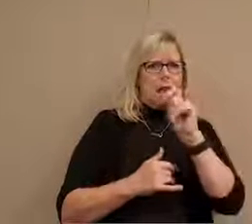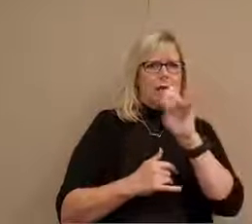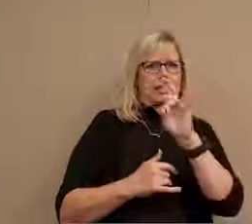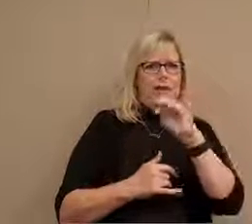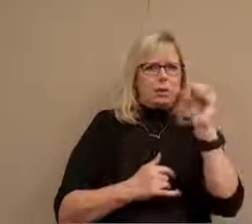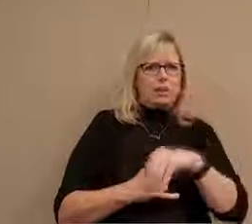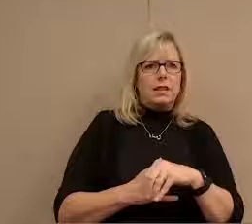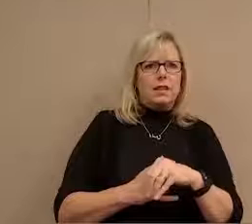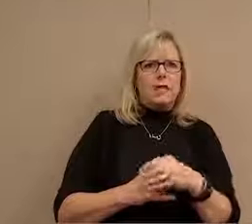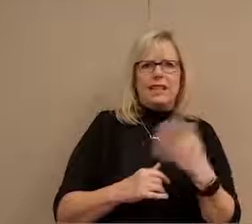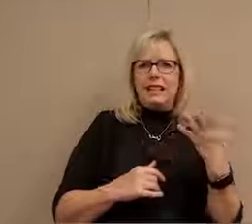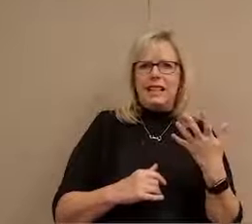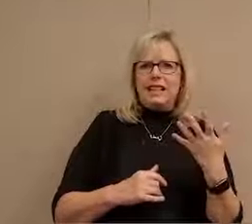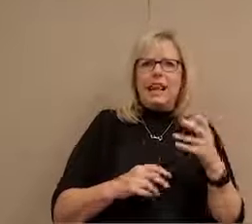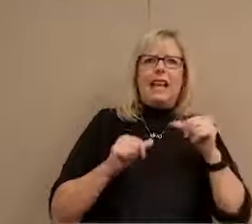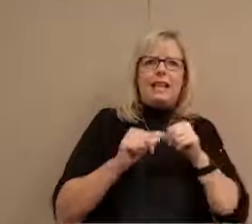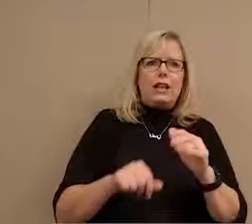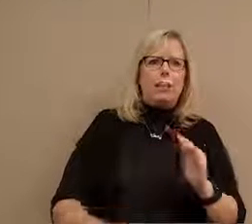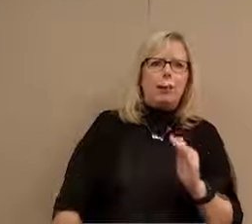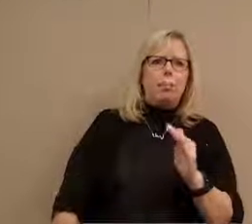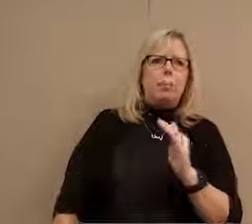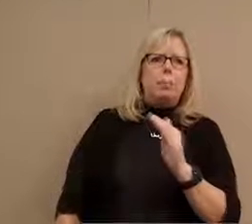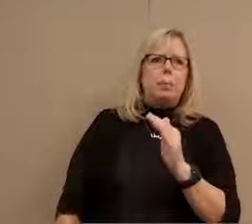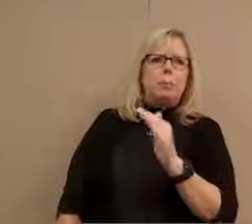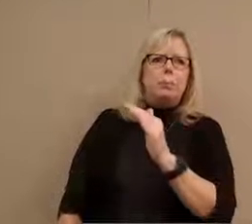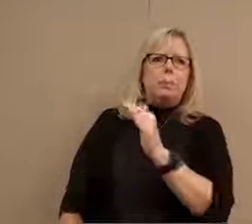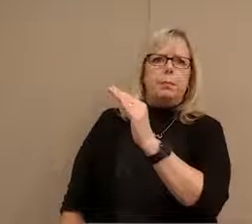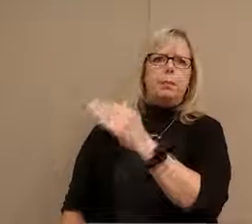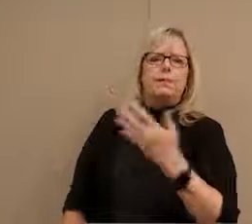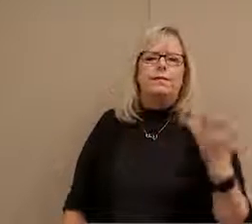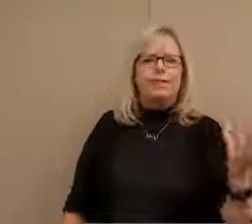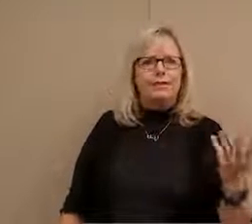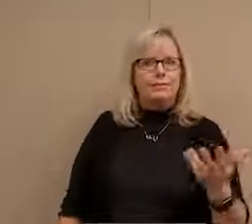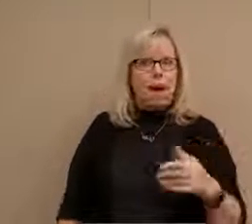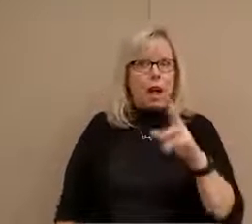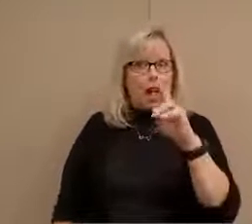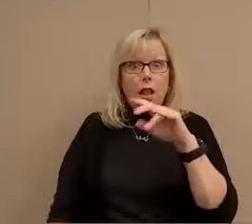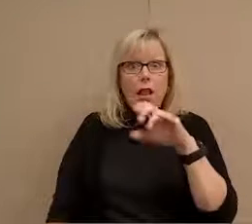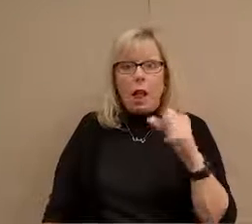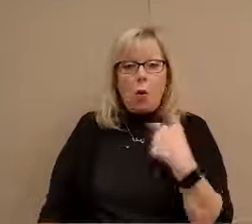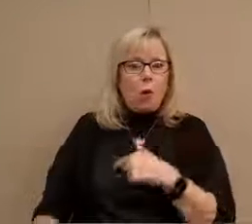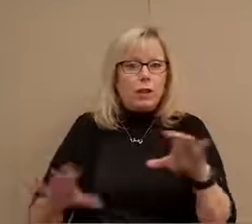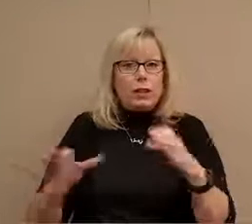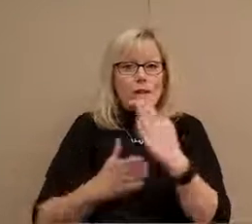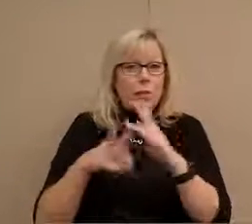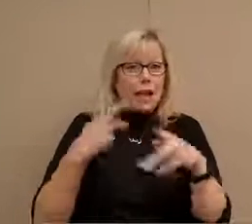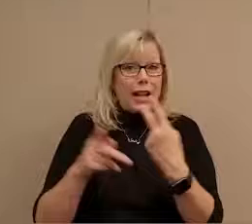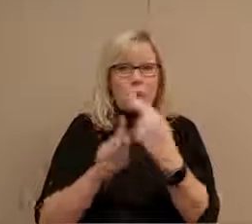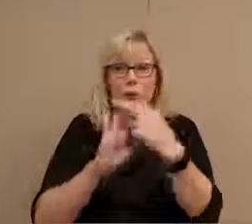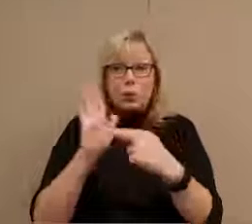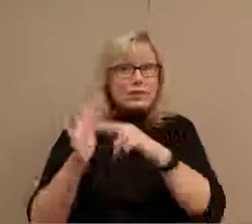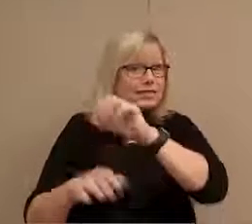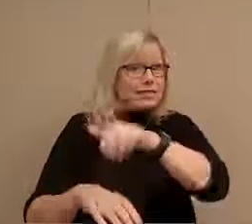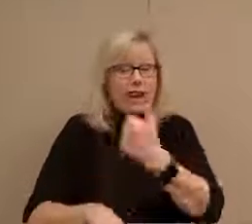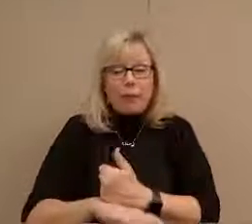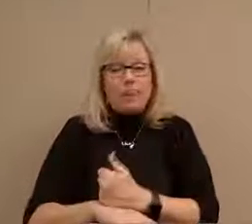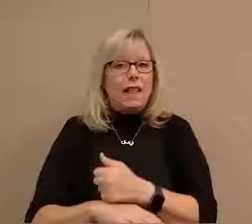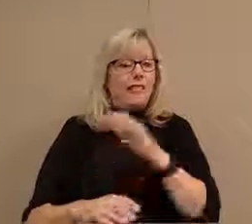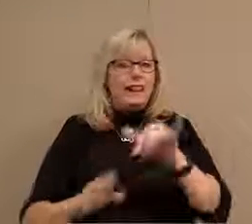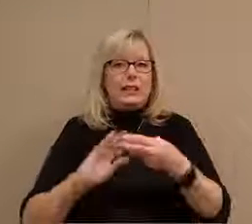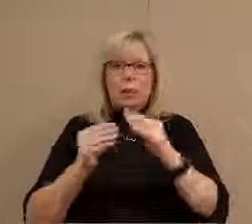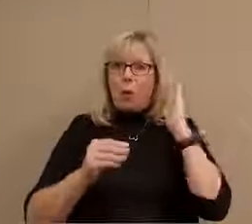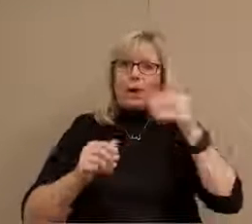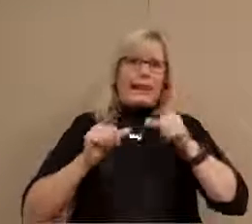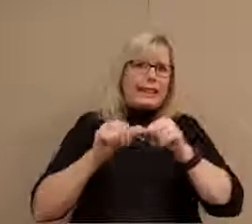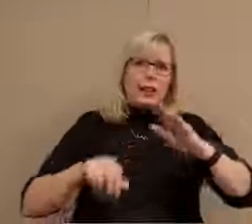9.7%, and it's just a continual increase. Unless we put mitigations in place, these numbers are